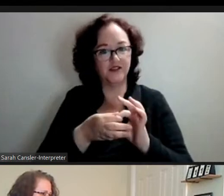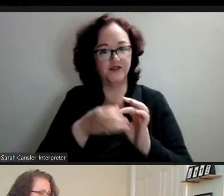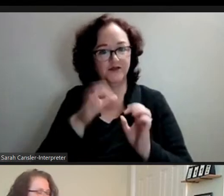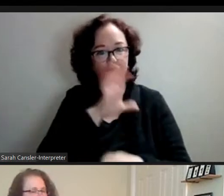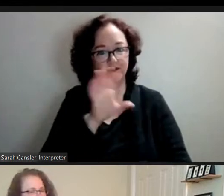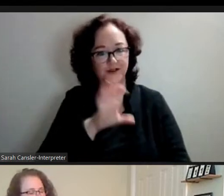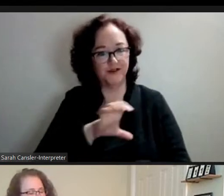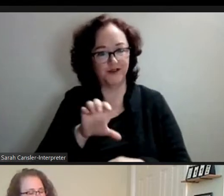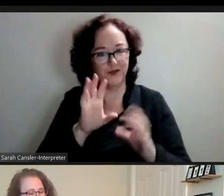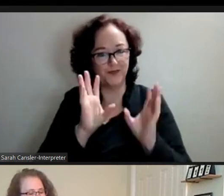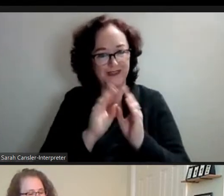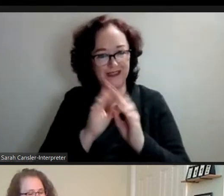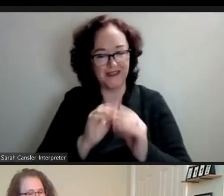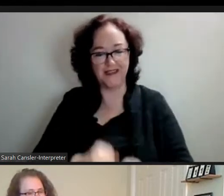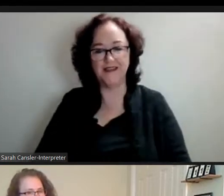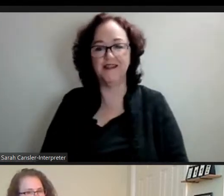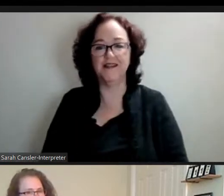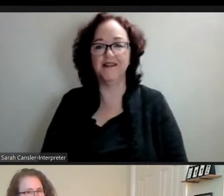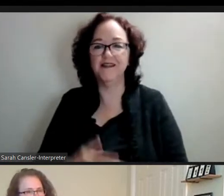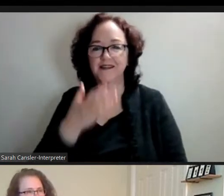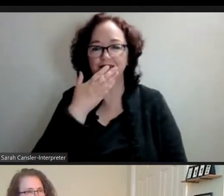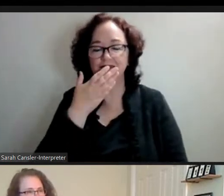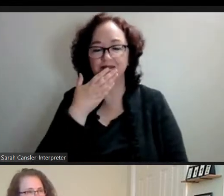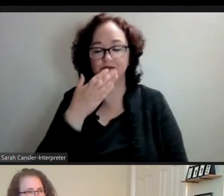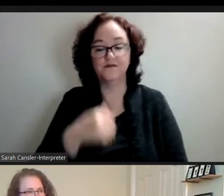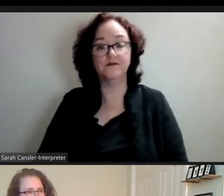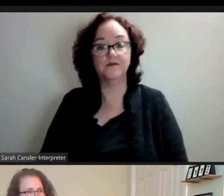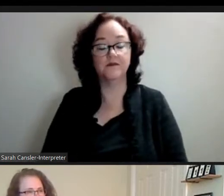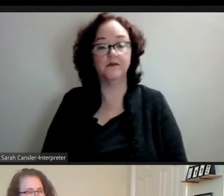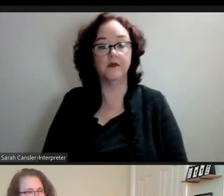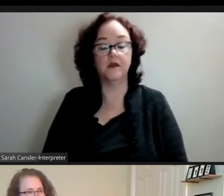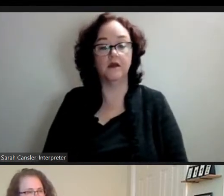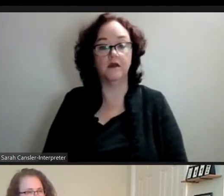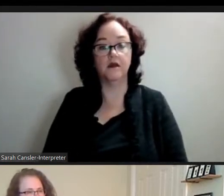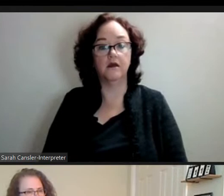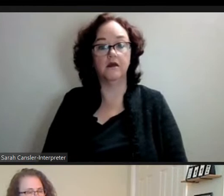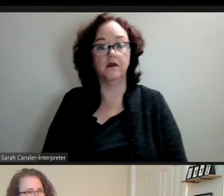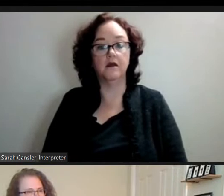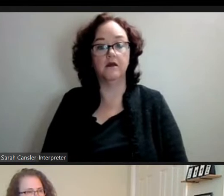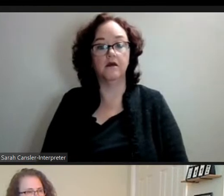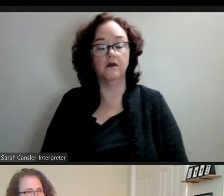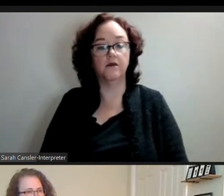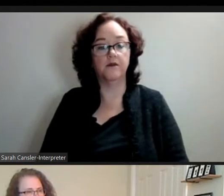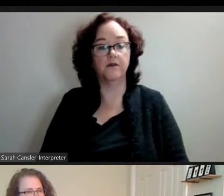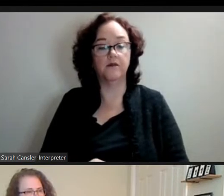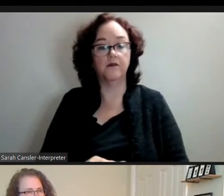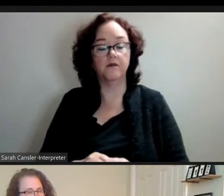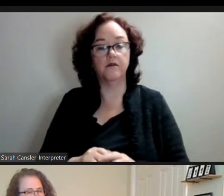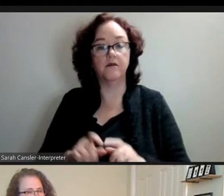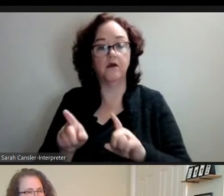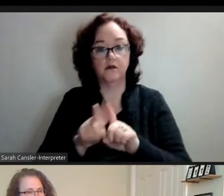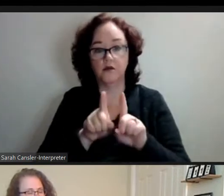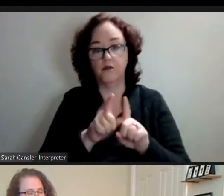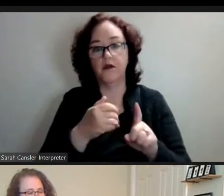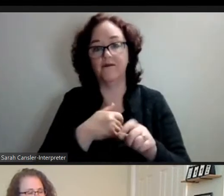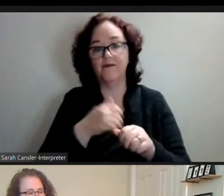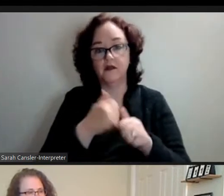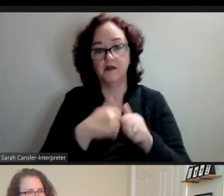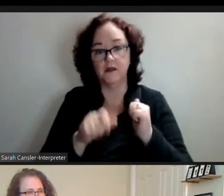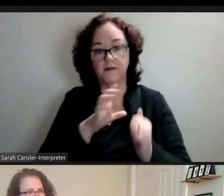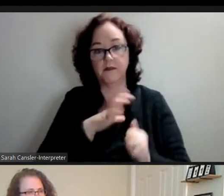Thank you, Whitney. Thank you. As well, we have a funding advocacy subcommittee who needs a